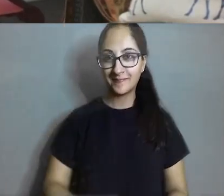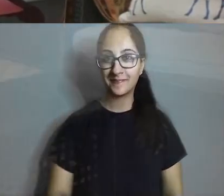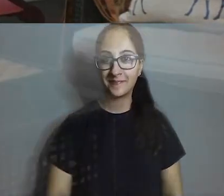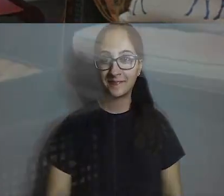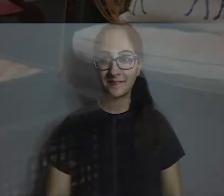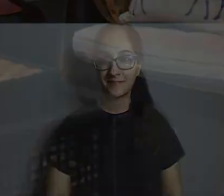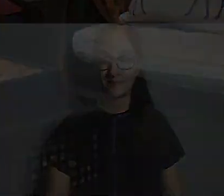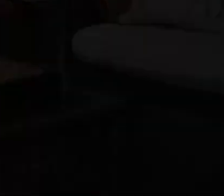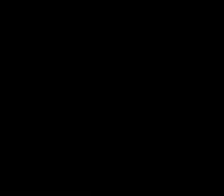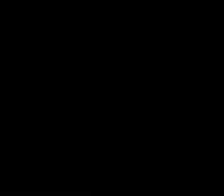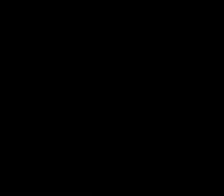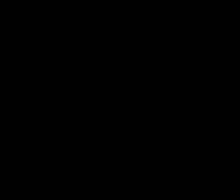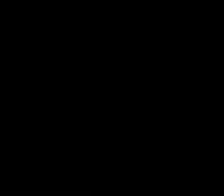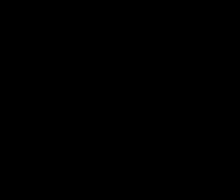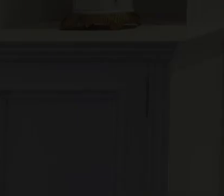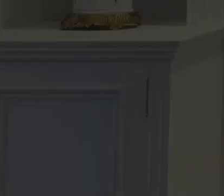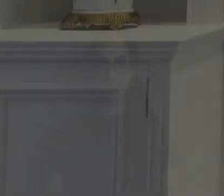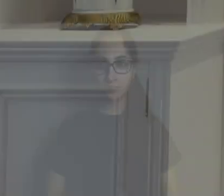Heart.